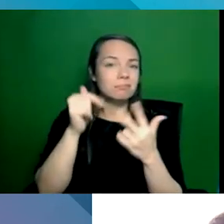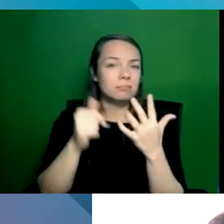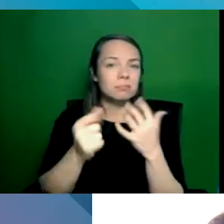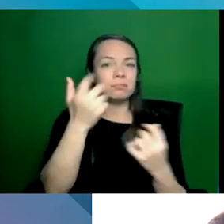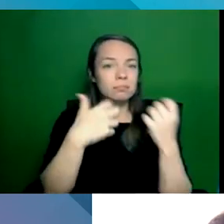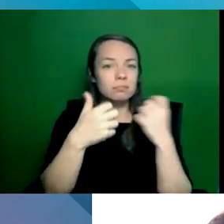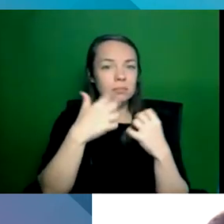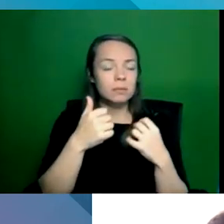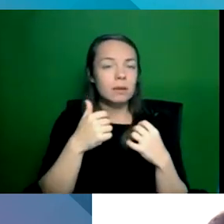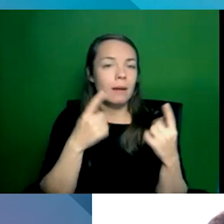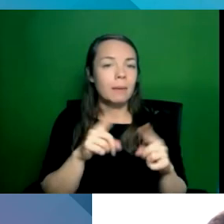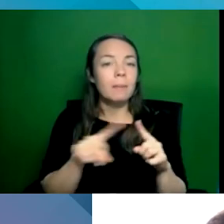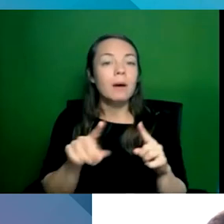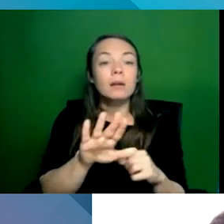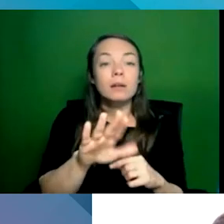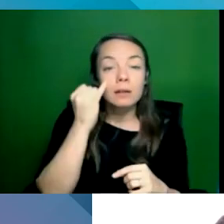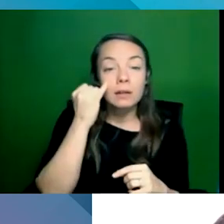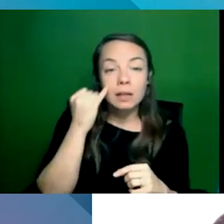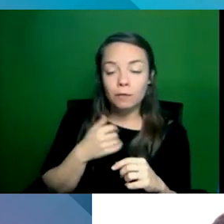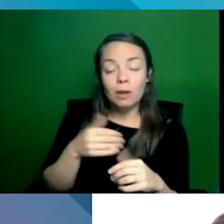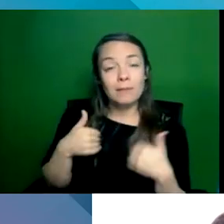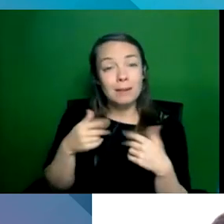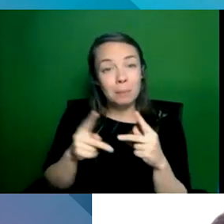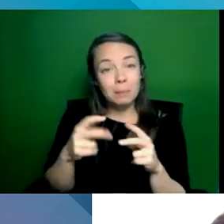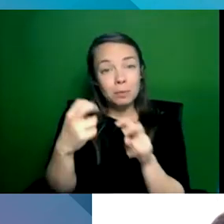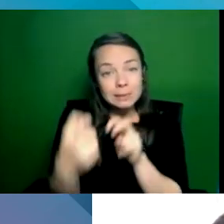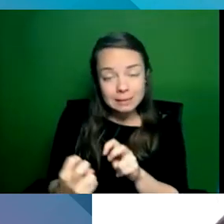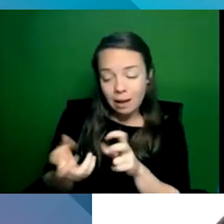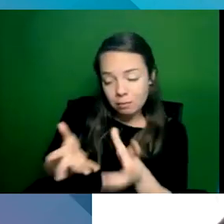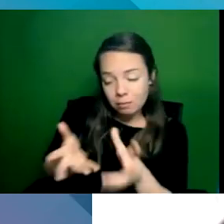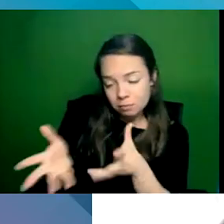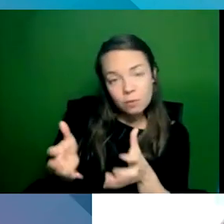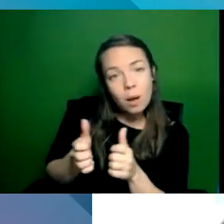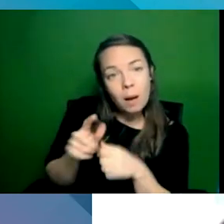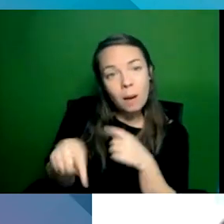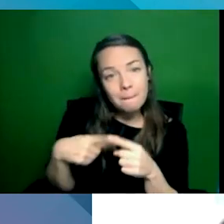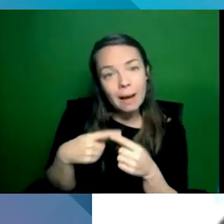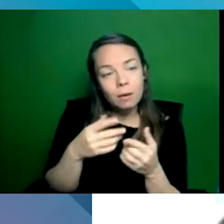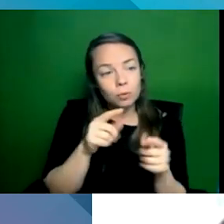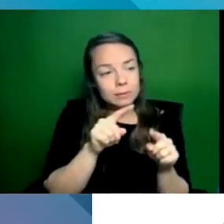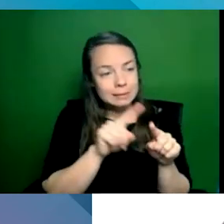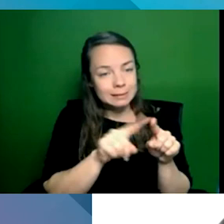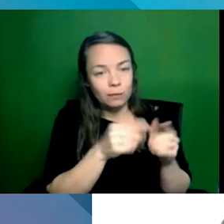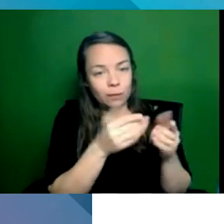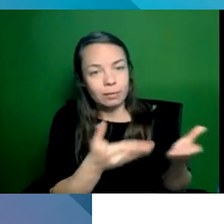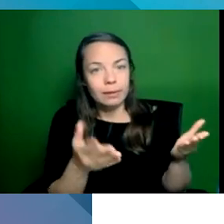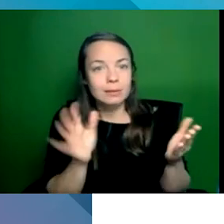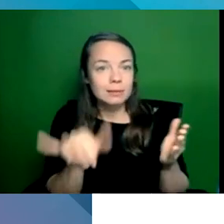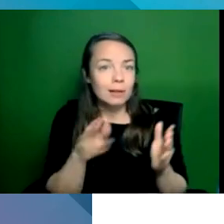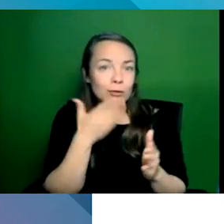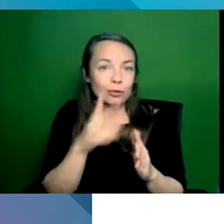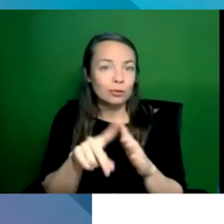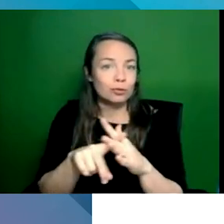with people, these particularly young folks in your lives, and having conversations around those things is really a good start. It's a good